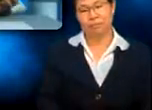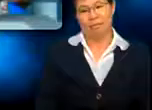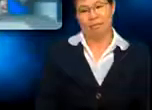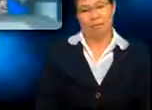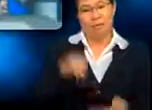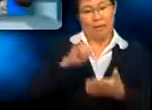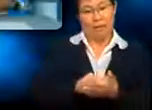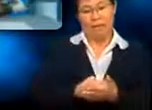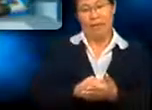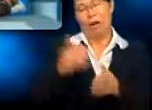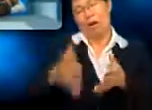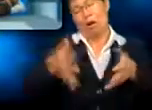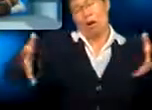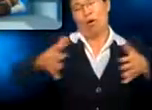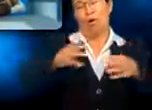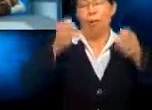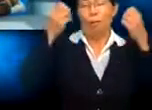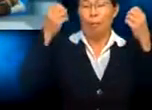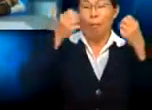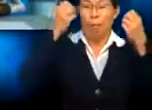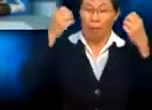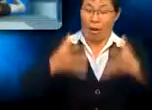Whew! That's a lot of power